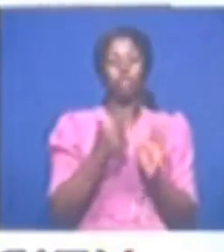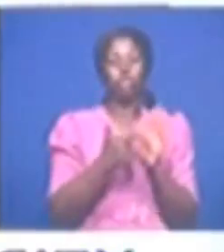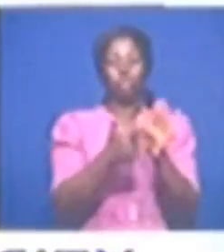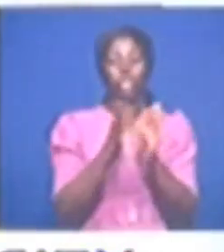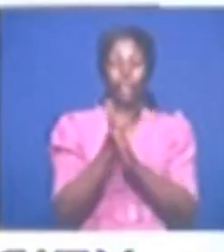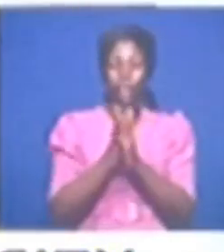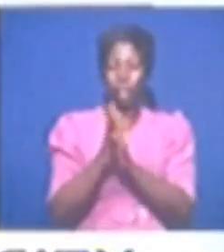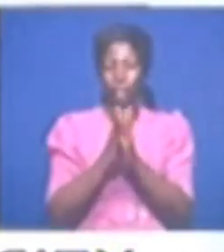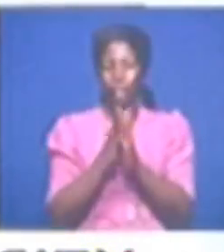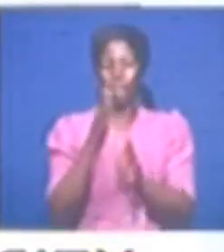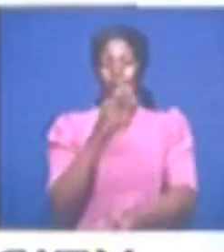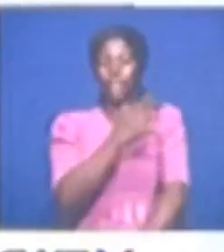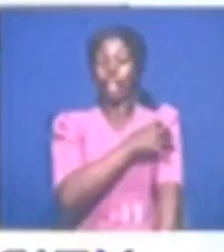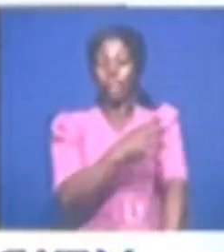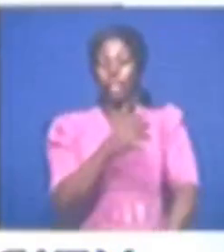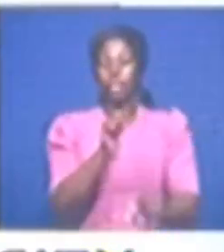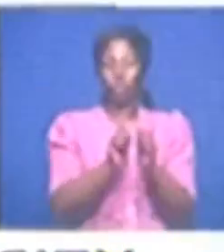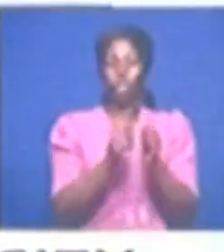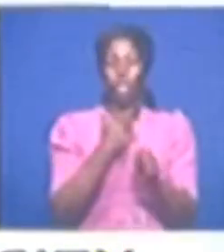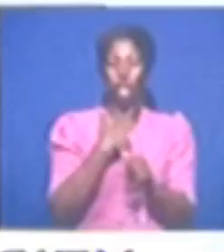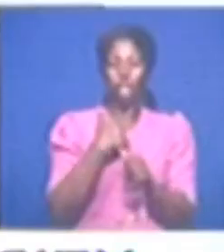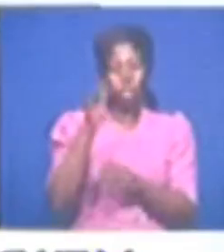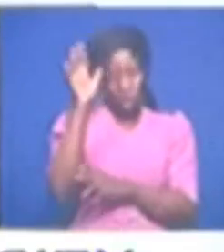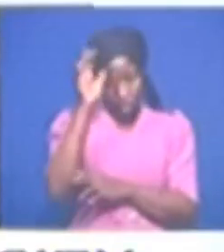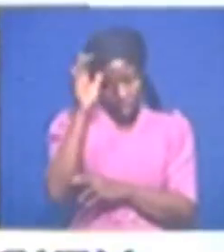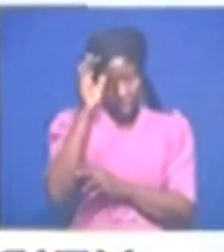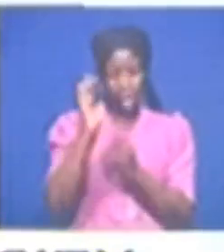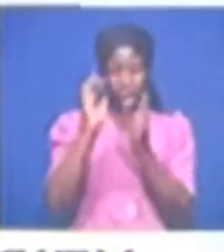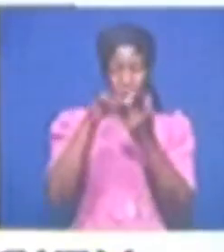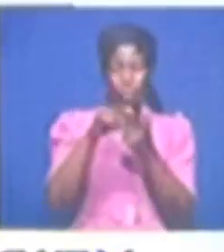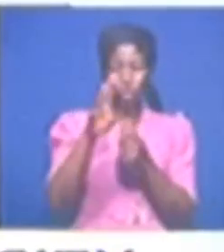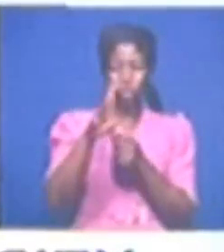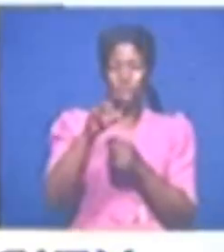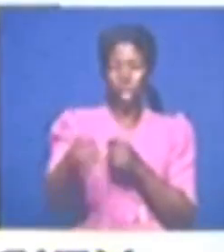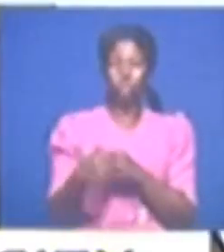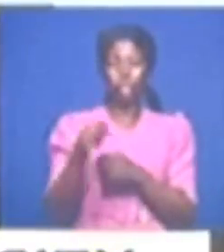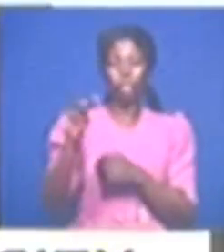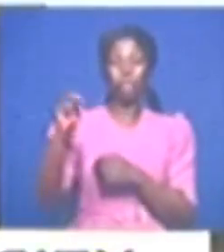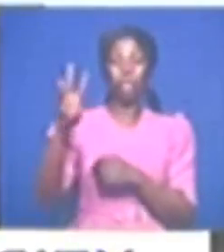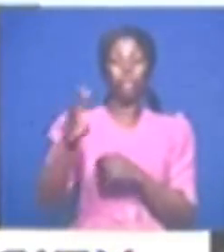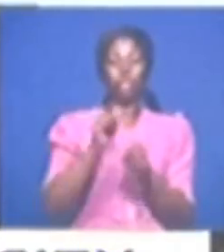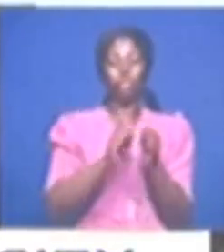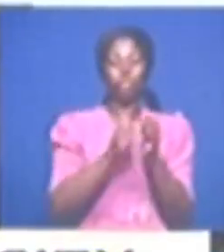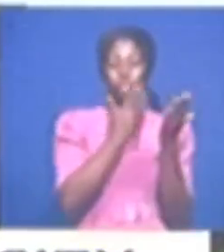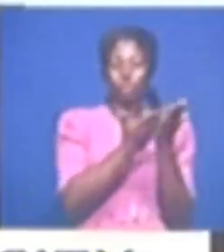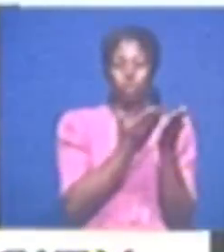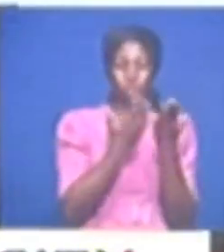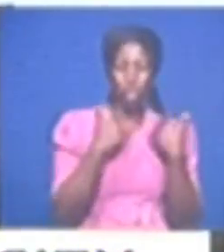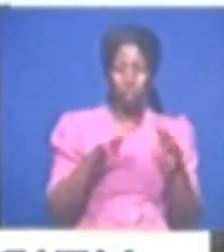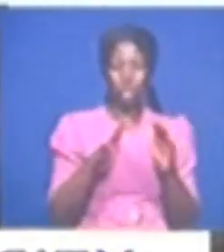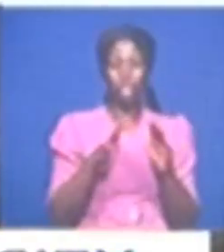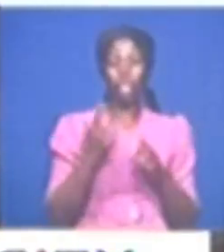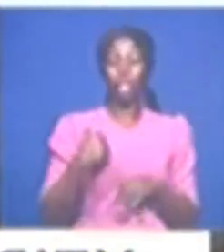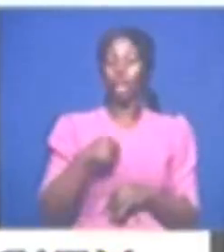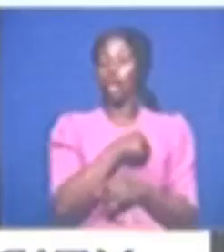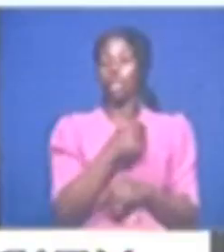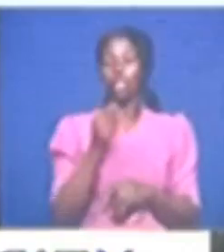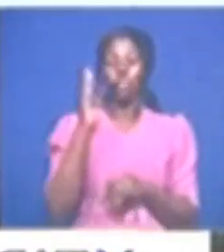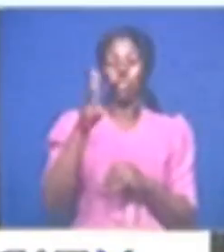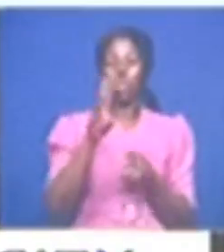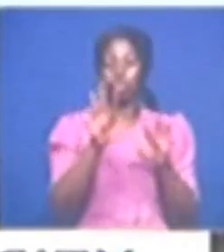The capacity that we have under consideration is up to 4,000 megawatts. That's already been proposed. We will